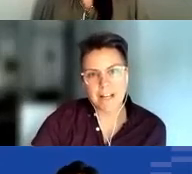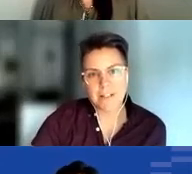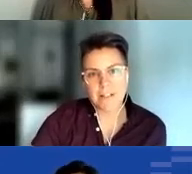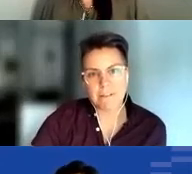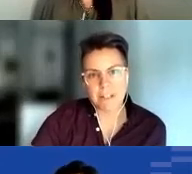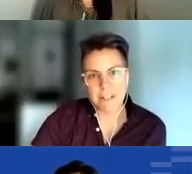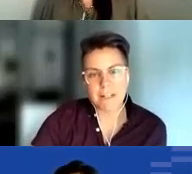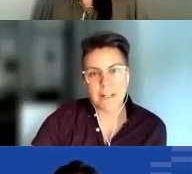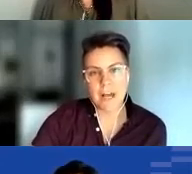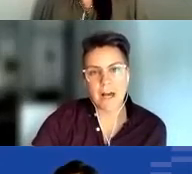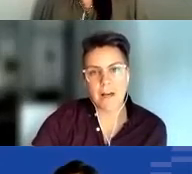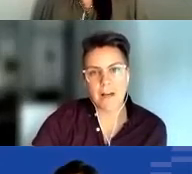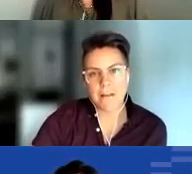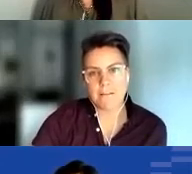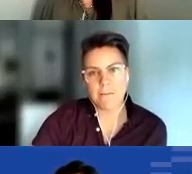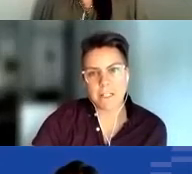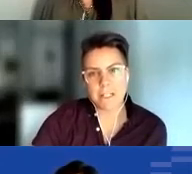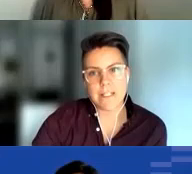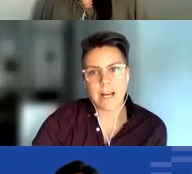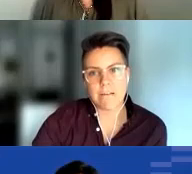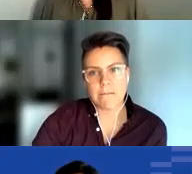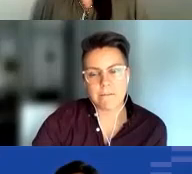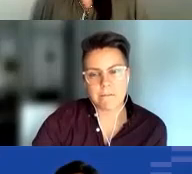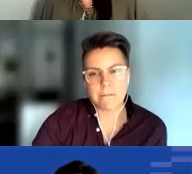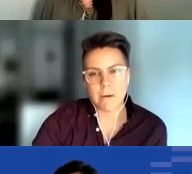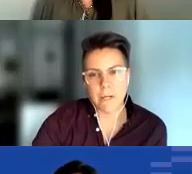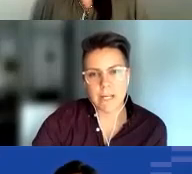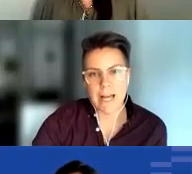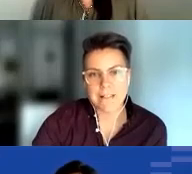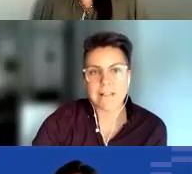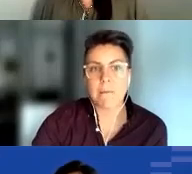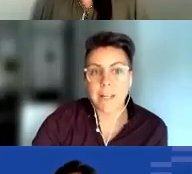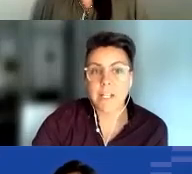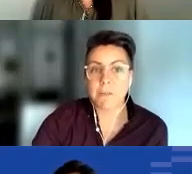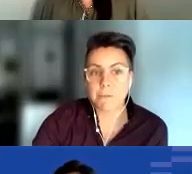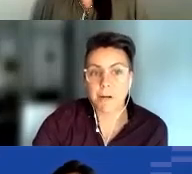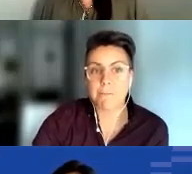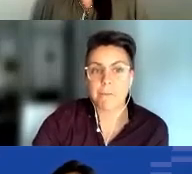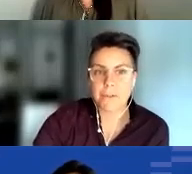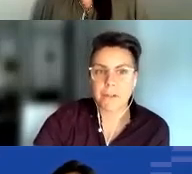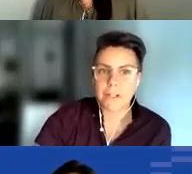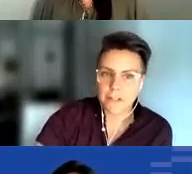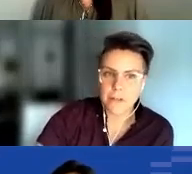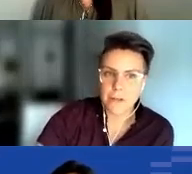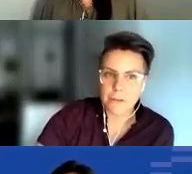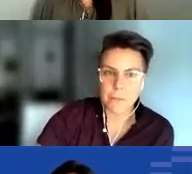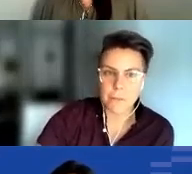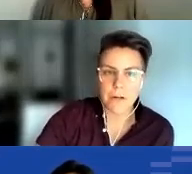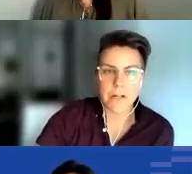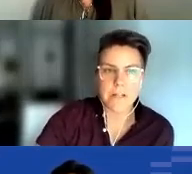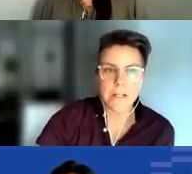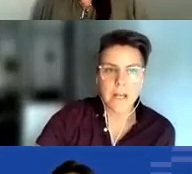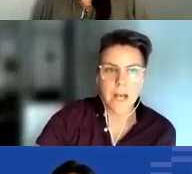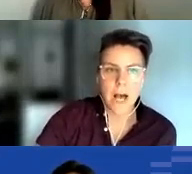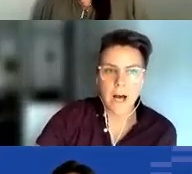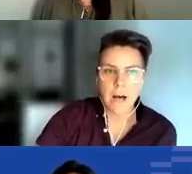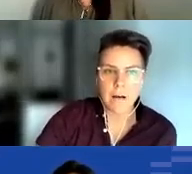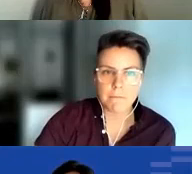but generally we had some engagement from folks on the East Coast, but